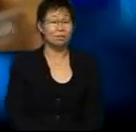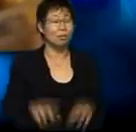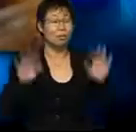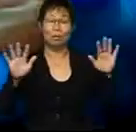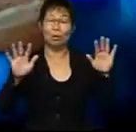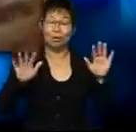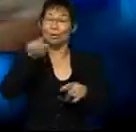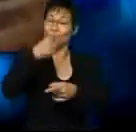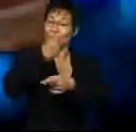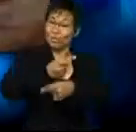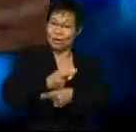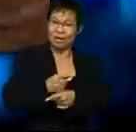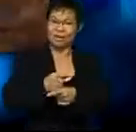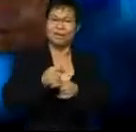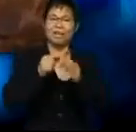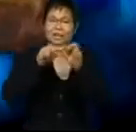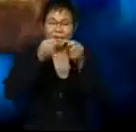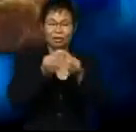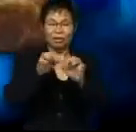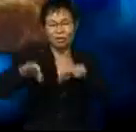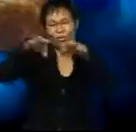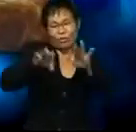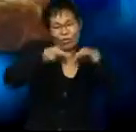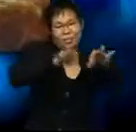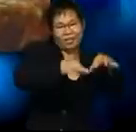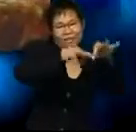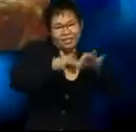Wow, you are right. The groundnuts are floating.